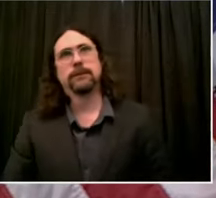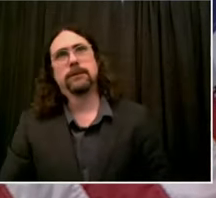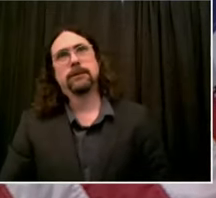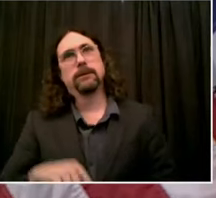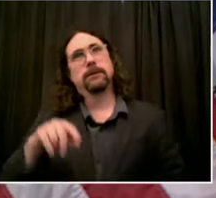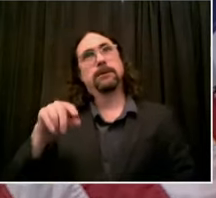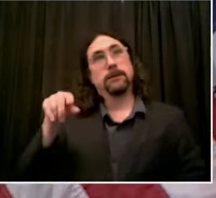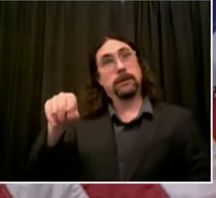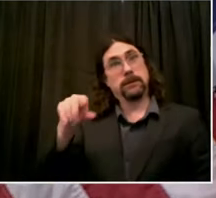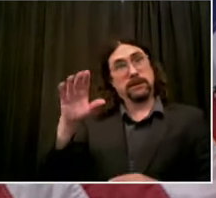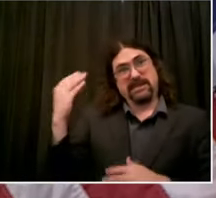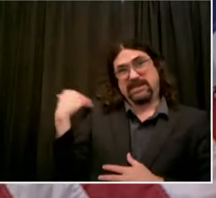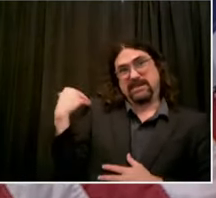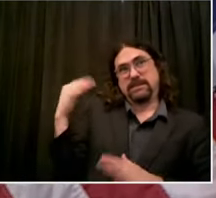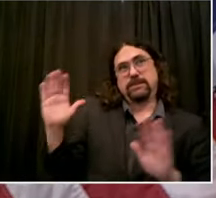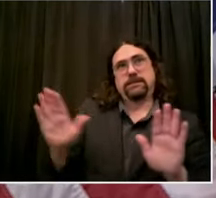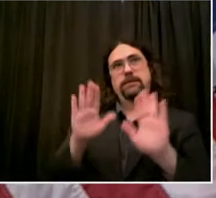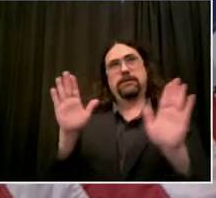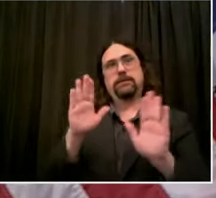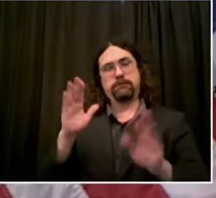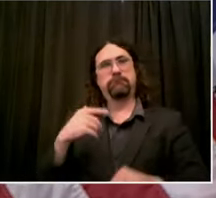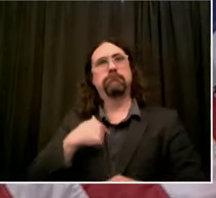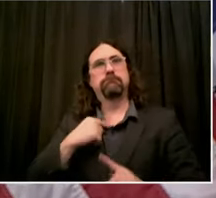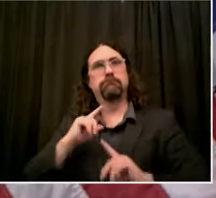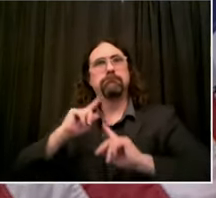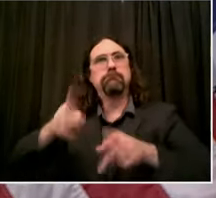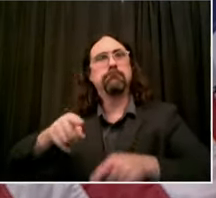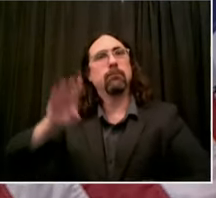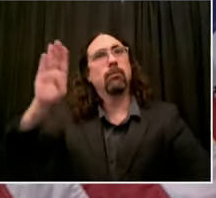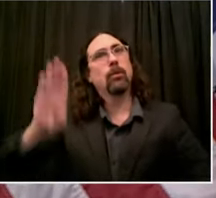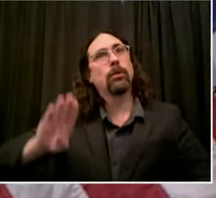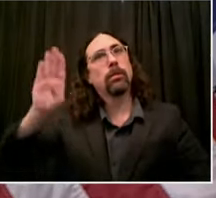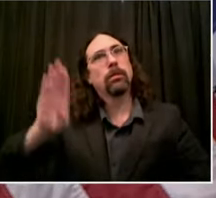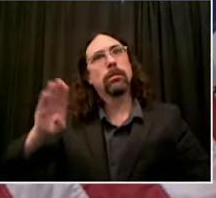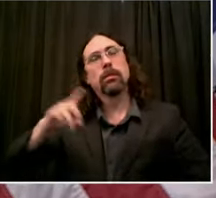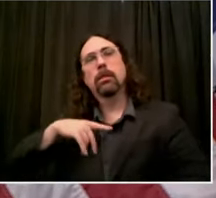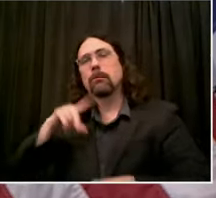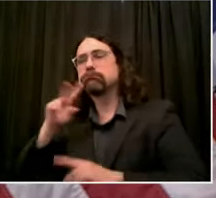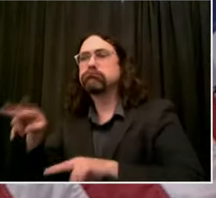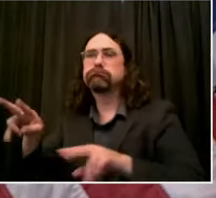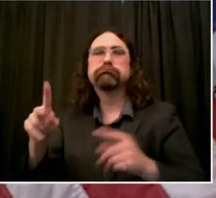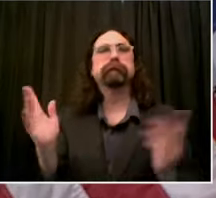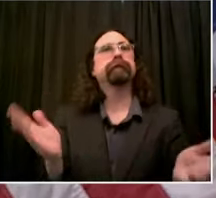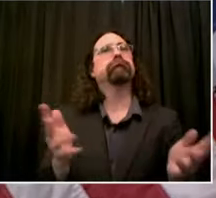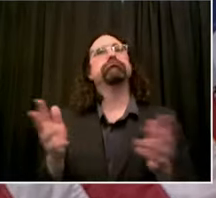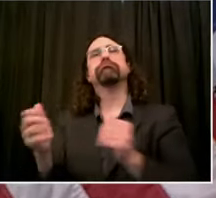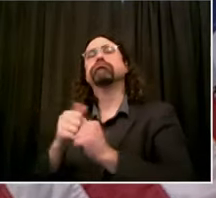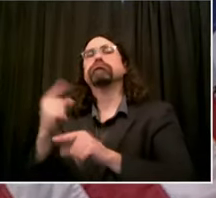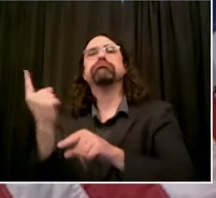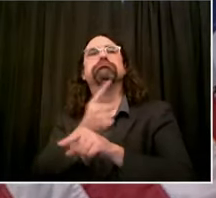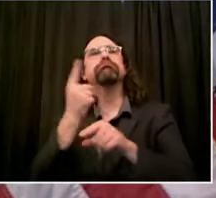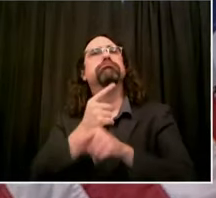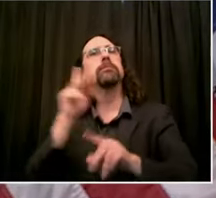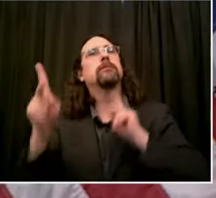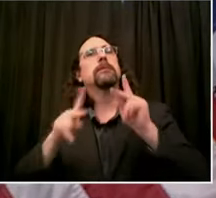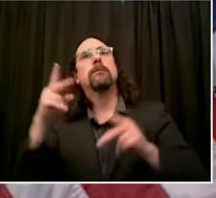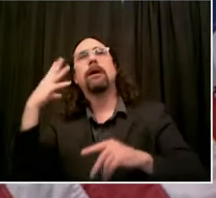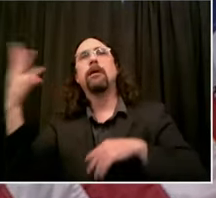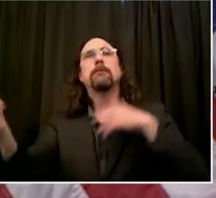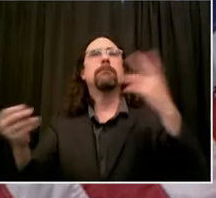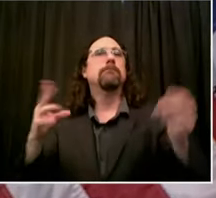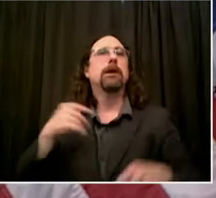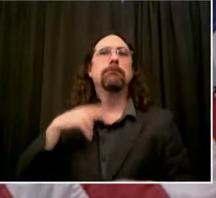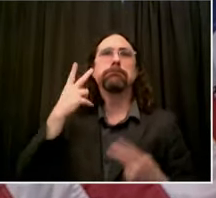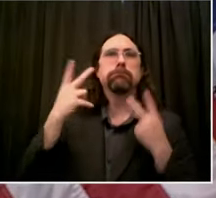They're definitely concerned about bigger issues of justice, for sure, but their number one concern overwhelmingly was their economic reality and what